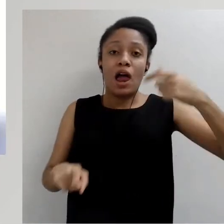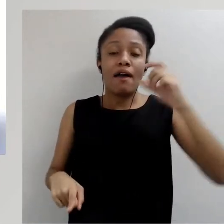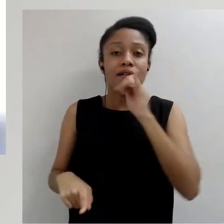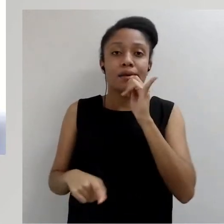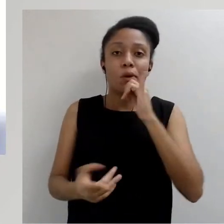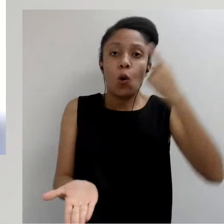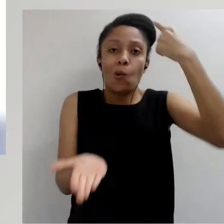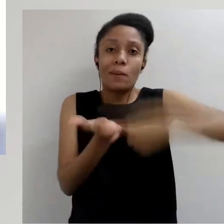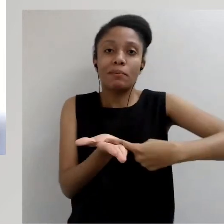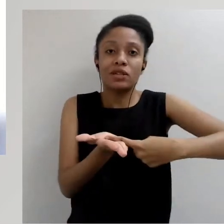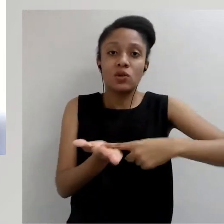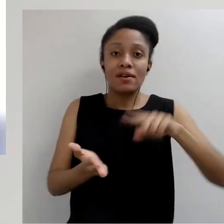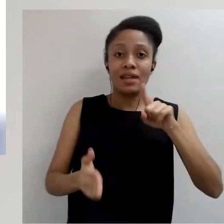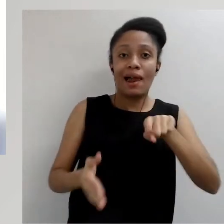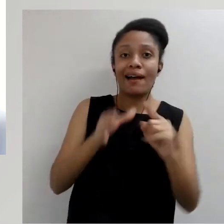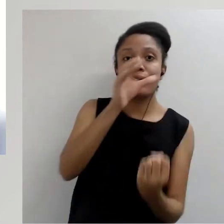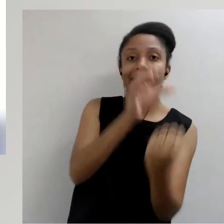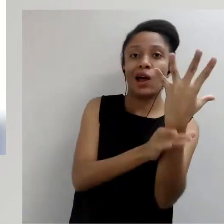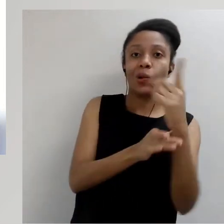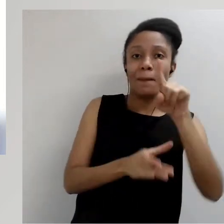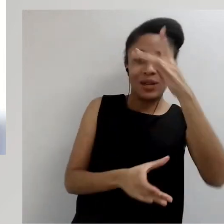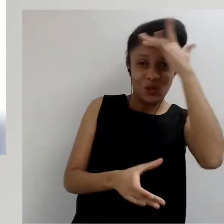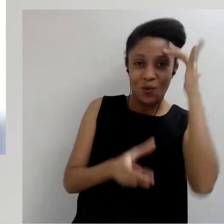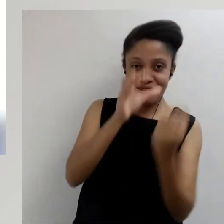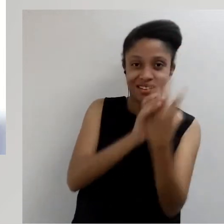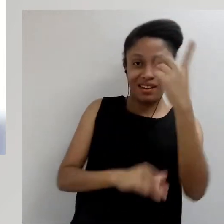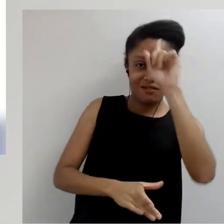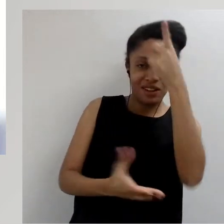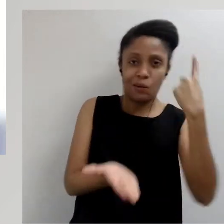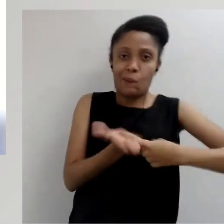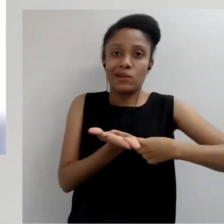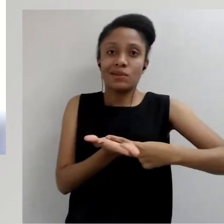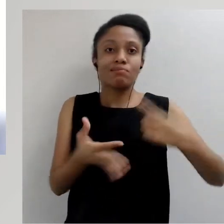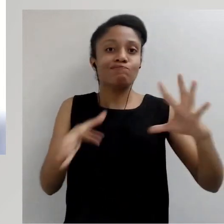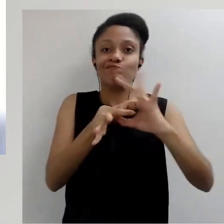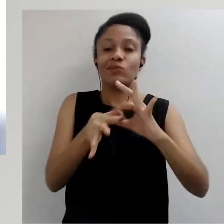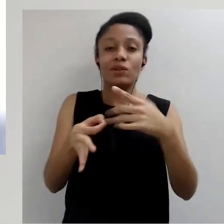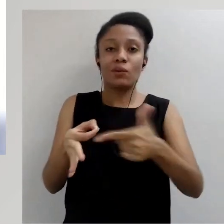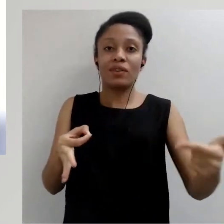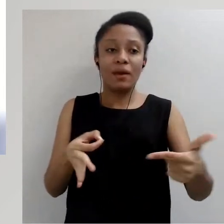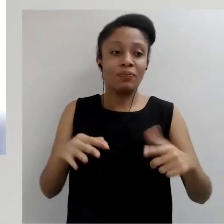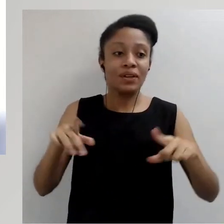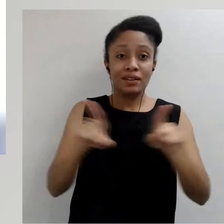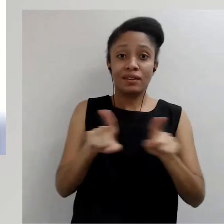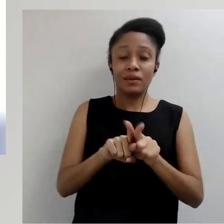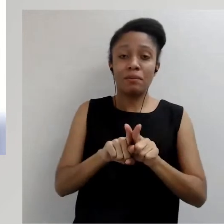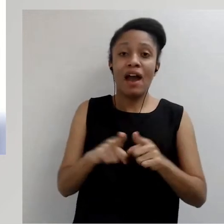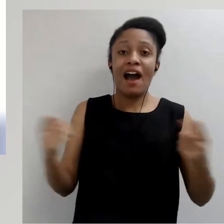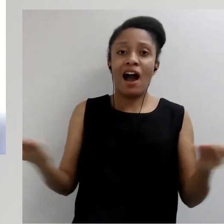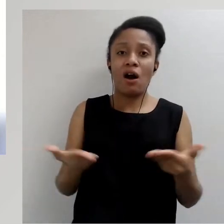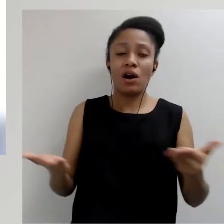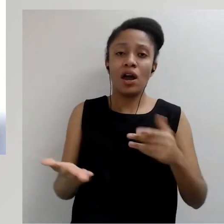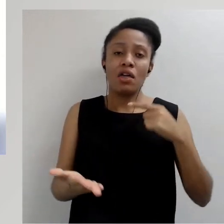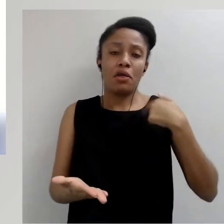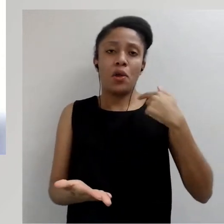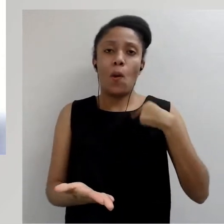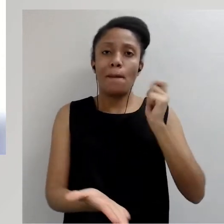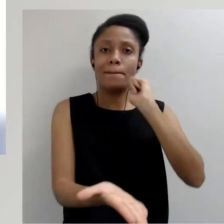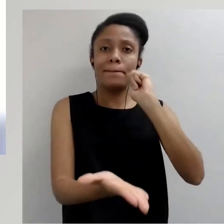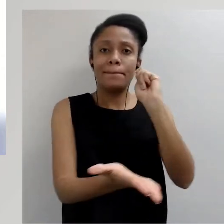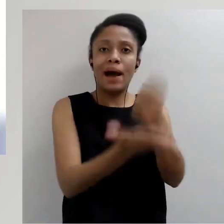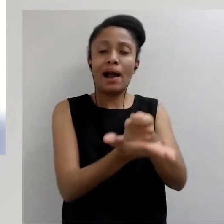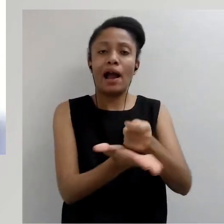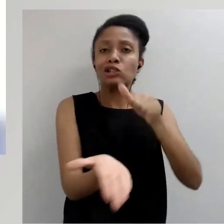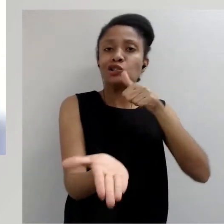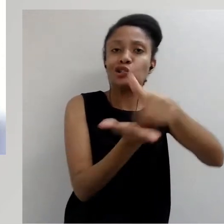paint without the being related only to the manufacturer, because today it doesn't matter if you have to